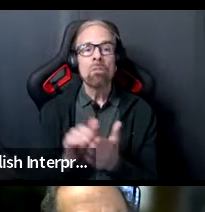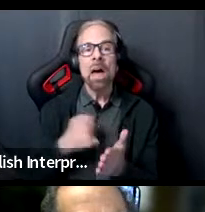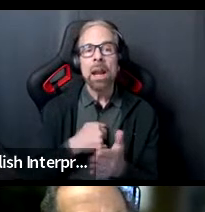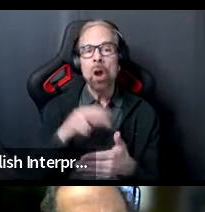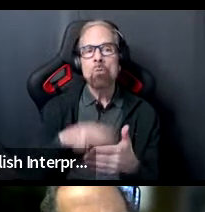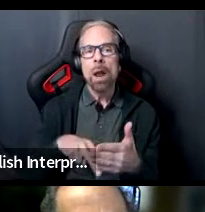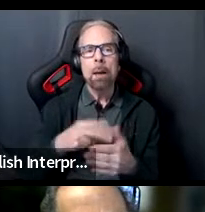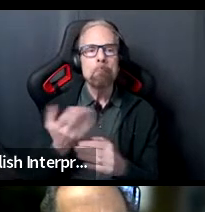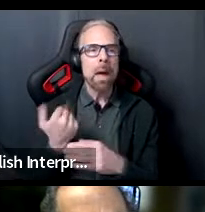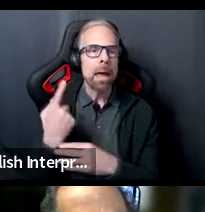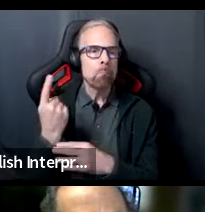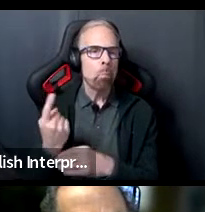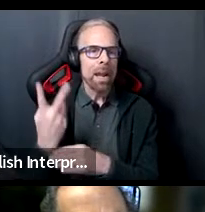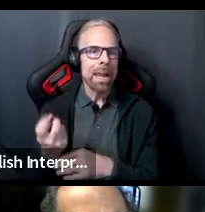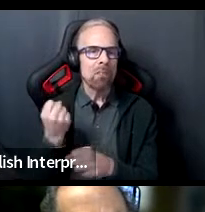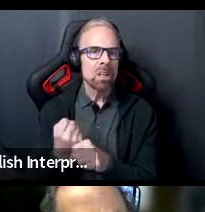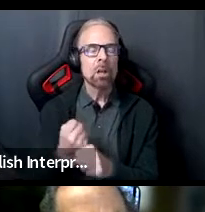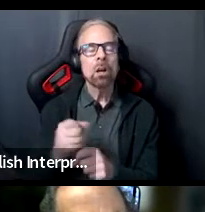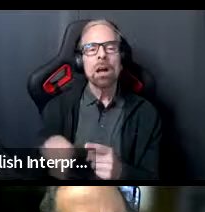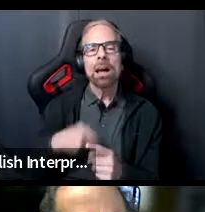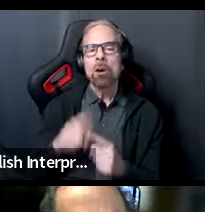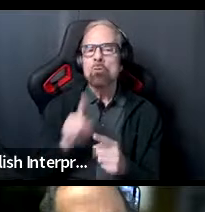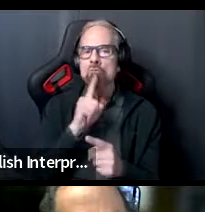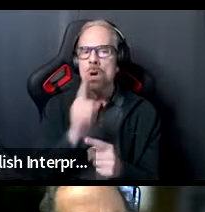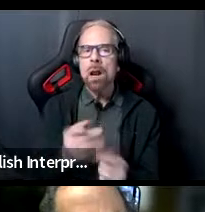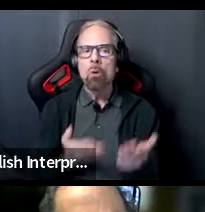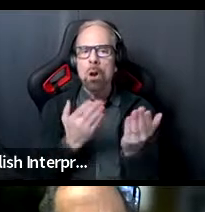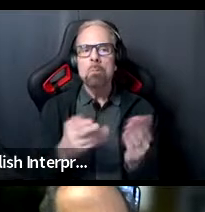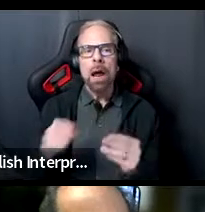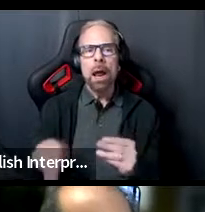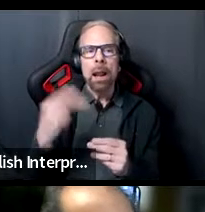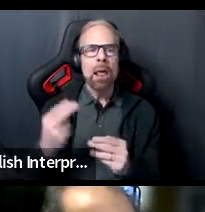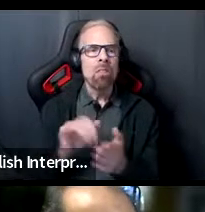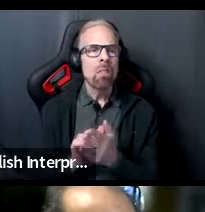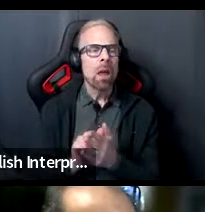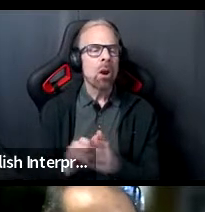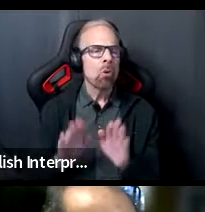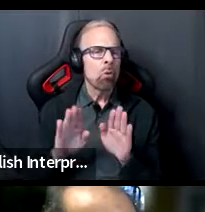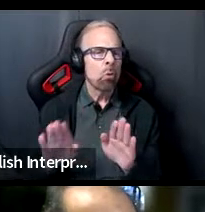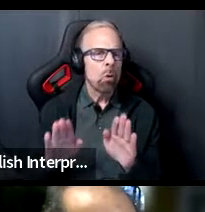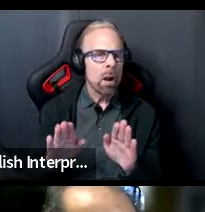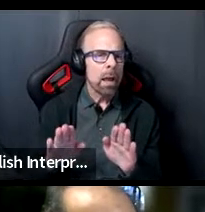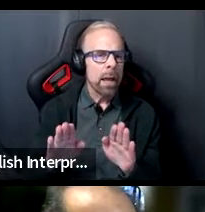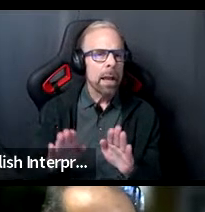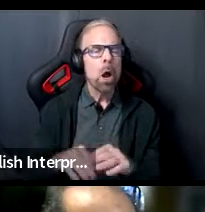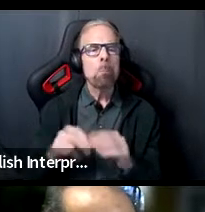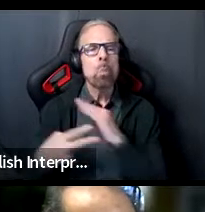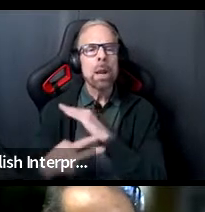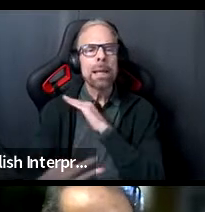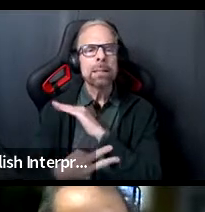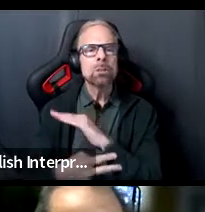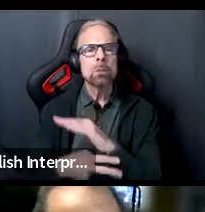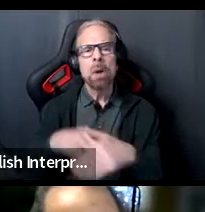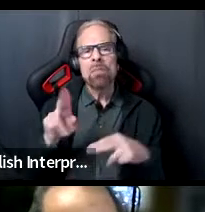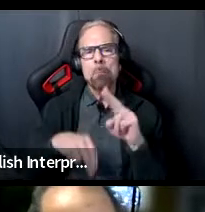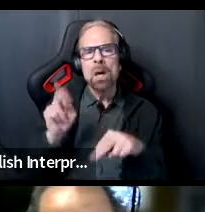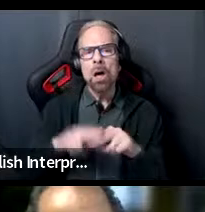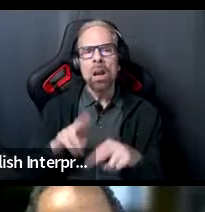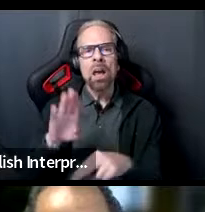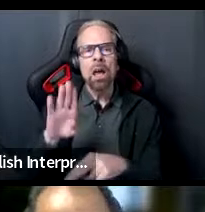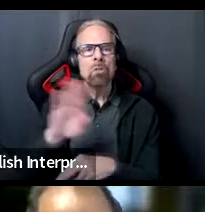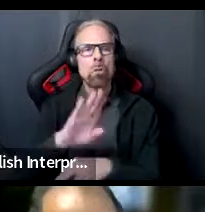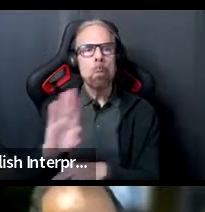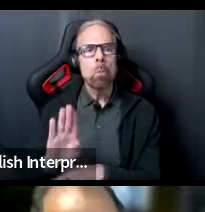and a half, I still recommend highly, is The Great Bridge. It's about the building of the Brooklyn Bridge. I read it way back when, but